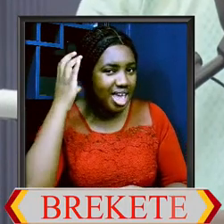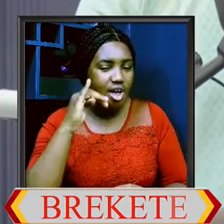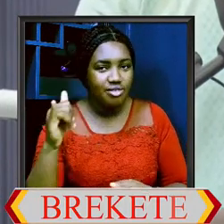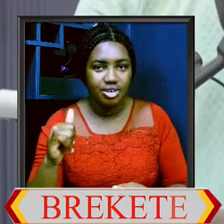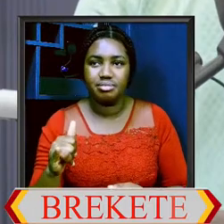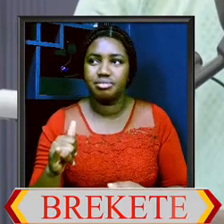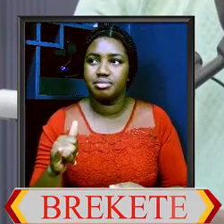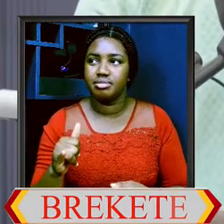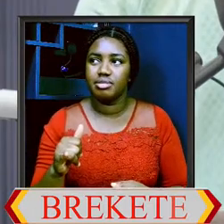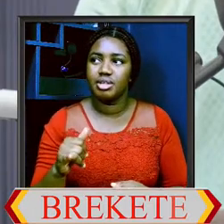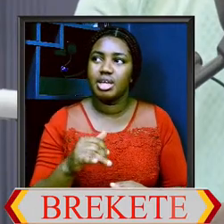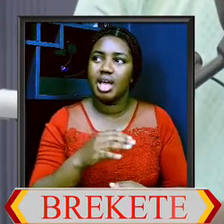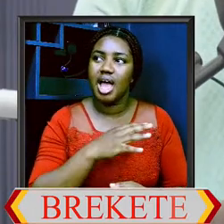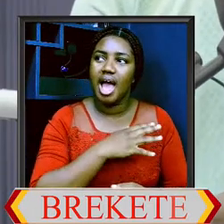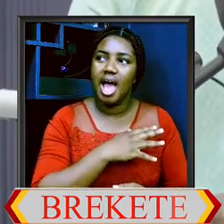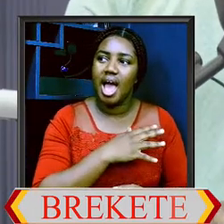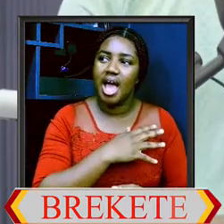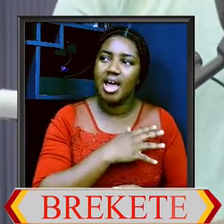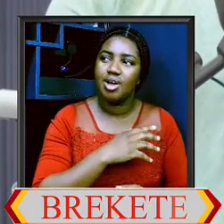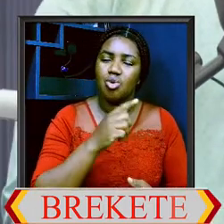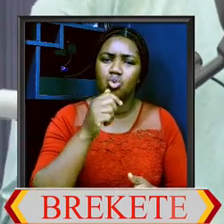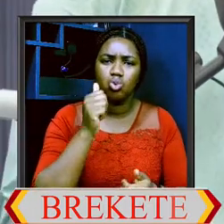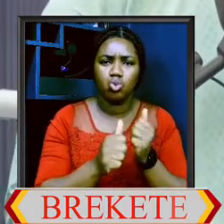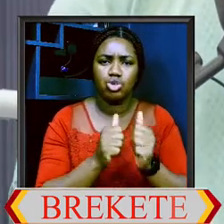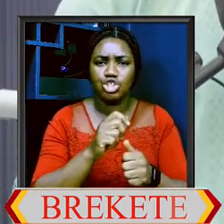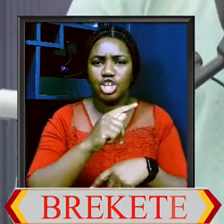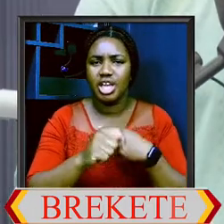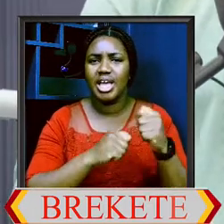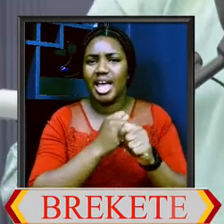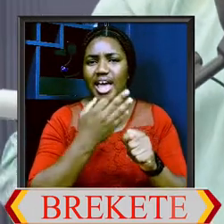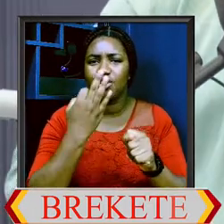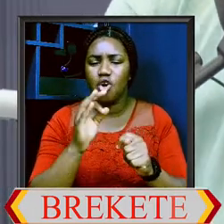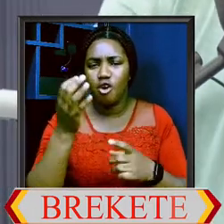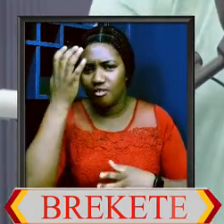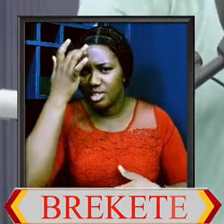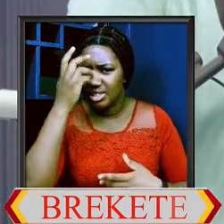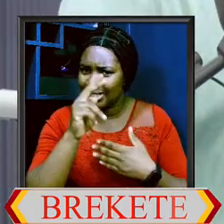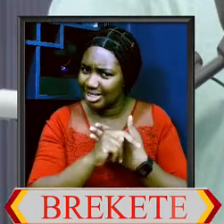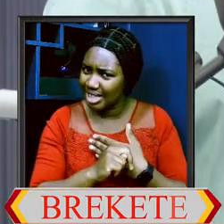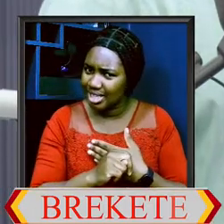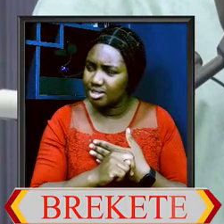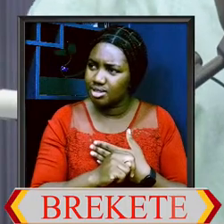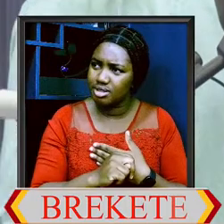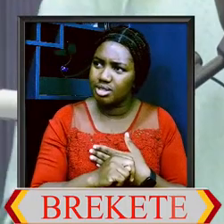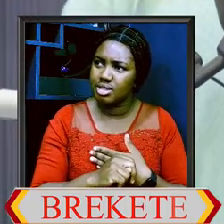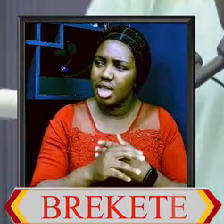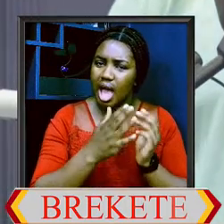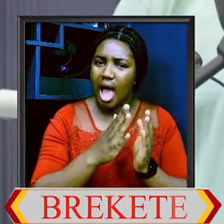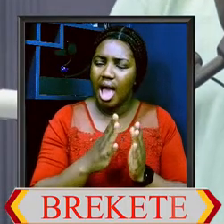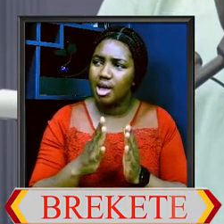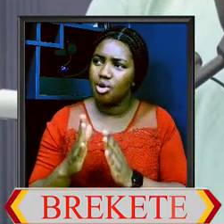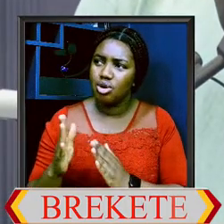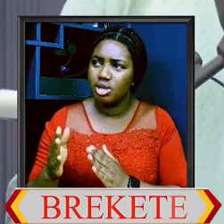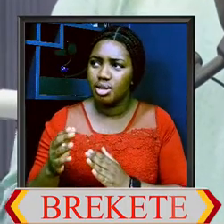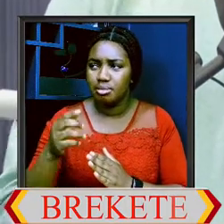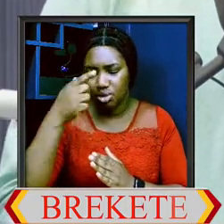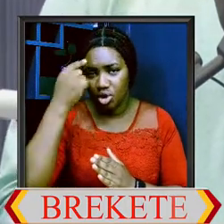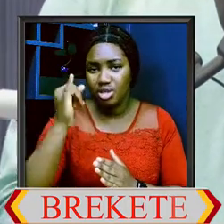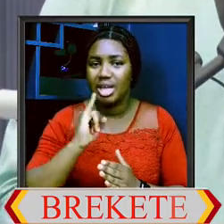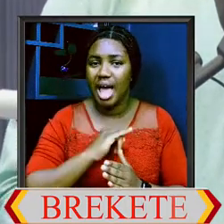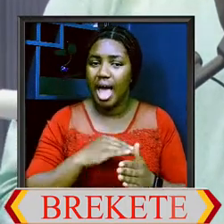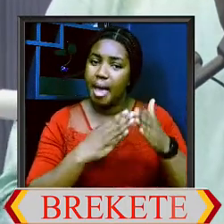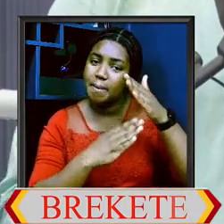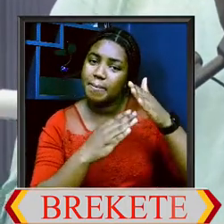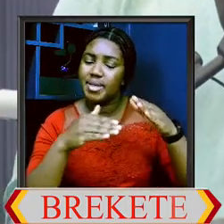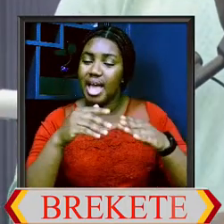M so that when I which kind sickness wor and way they treat and way according to because I I B in